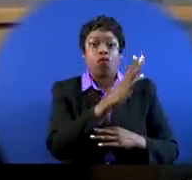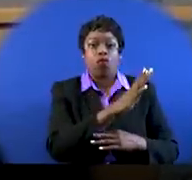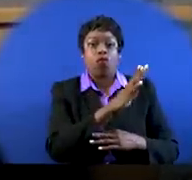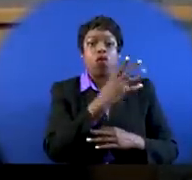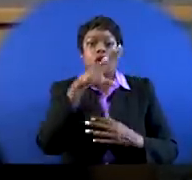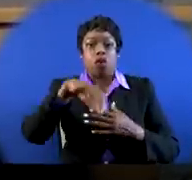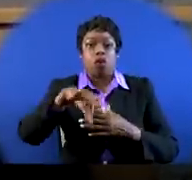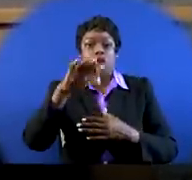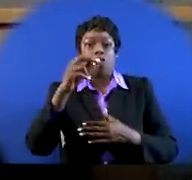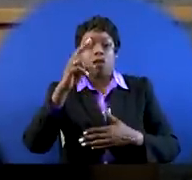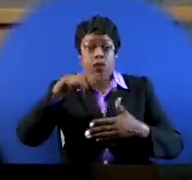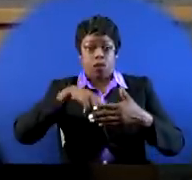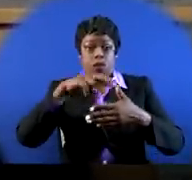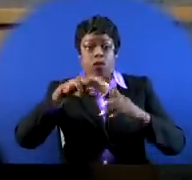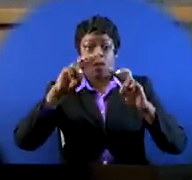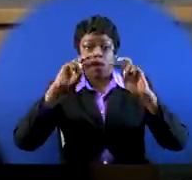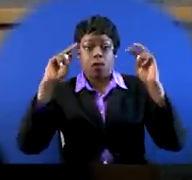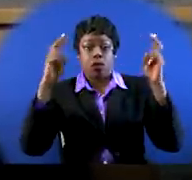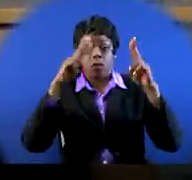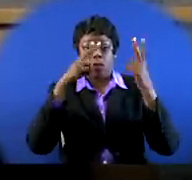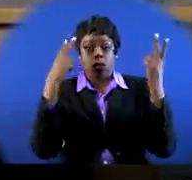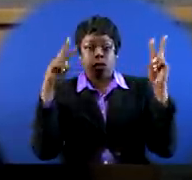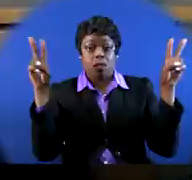or you can watch on the monitors above.